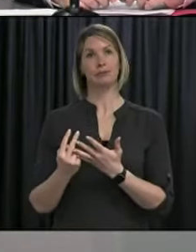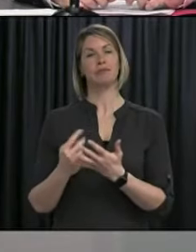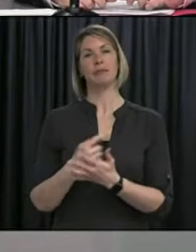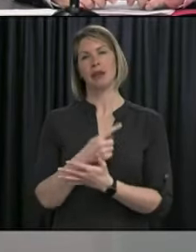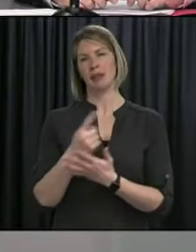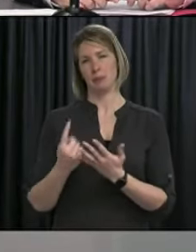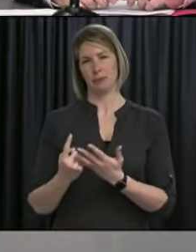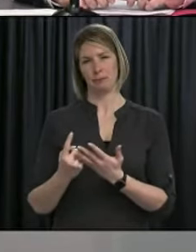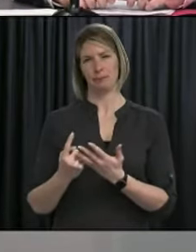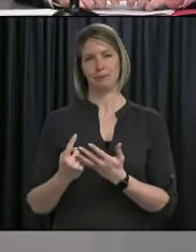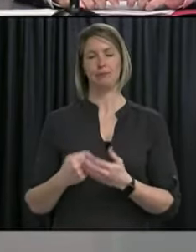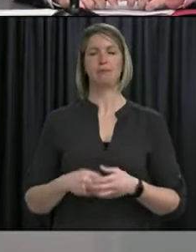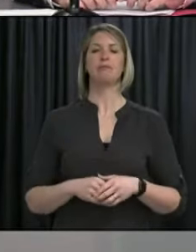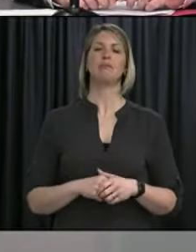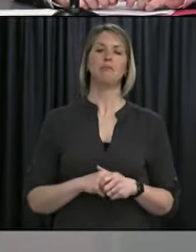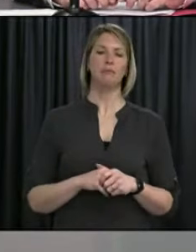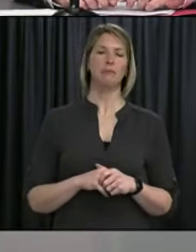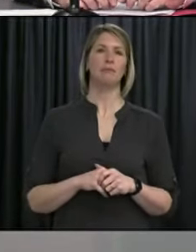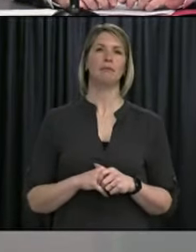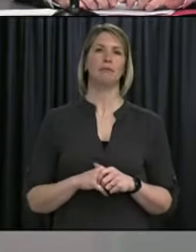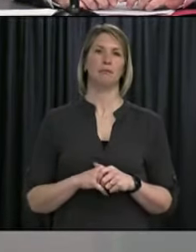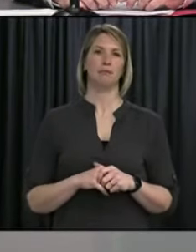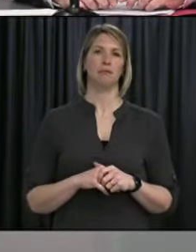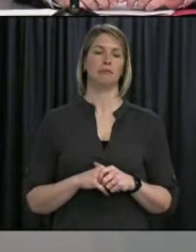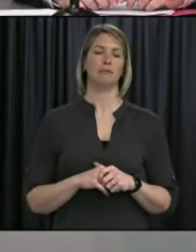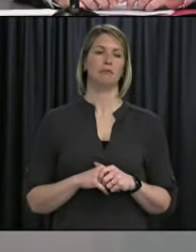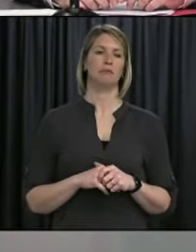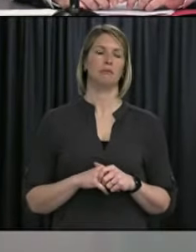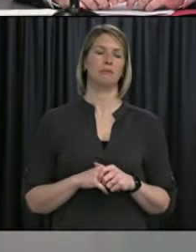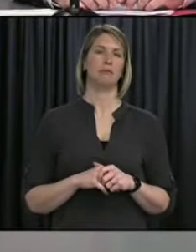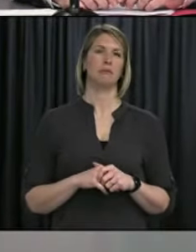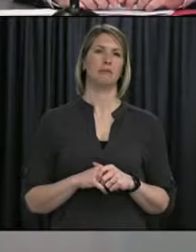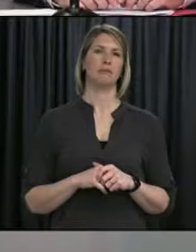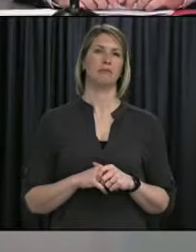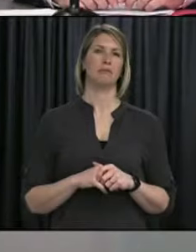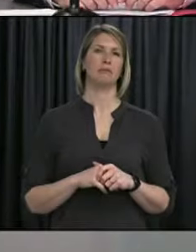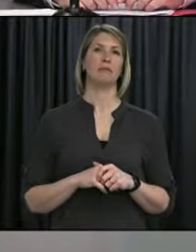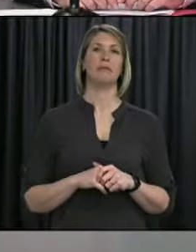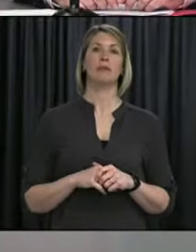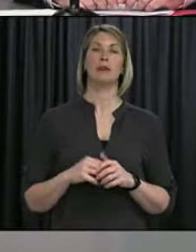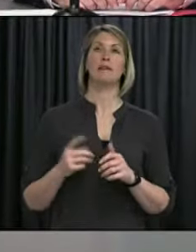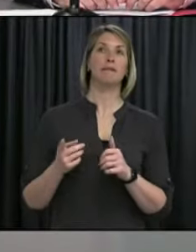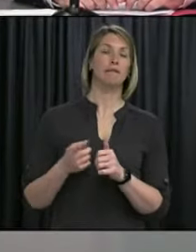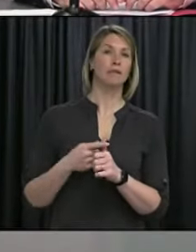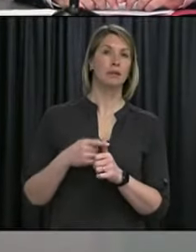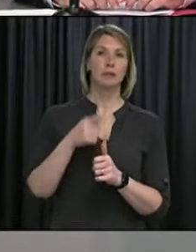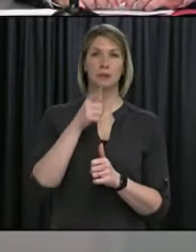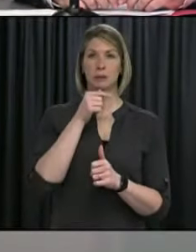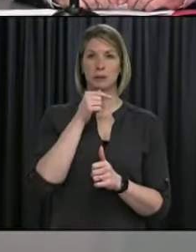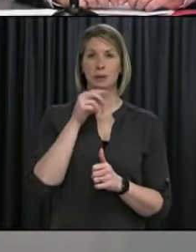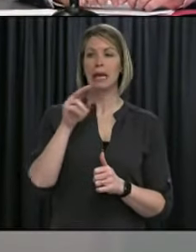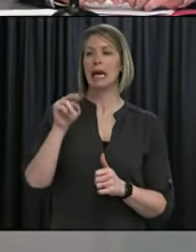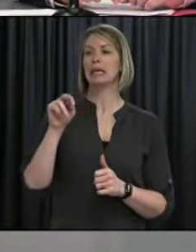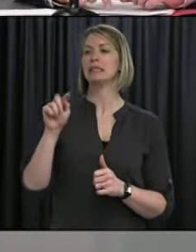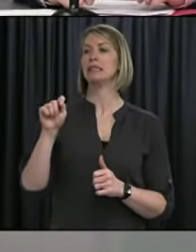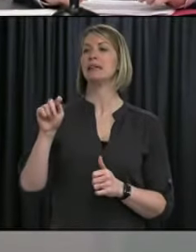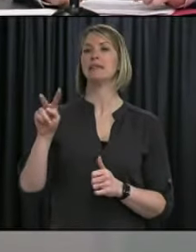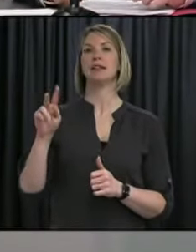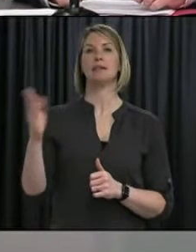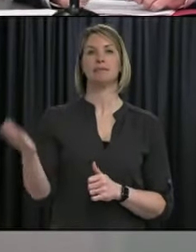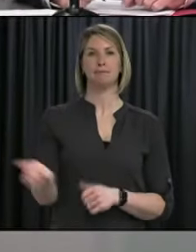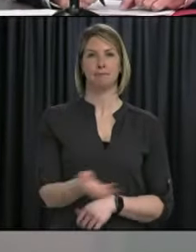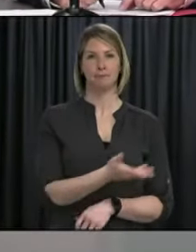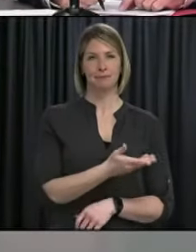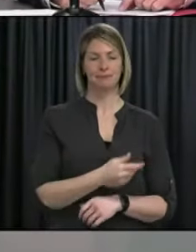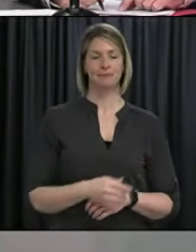one follow-up per round. Following this, will ask each reporter if they have one final question. Our first questions are from Kellyanne Roberts with NTV.